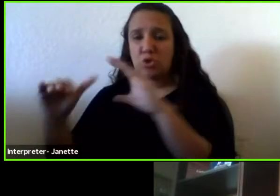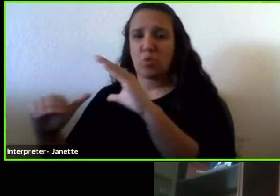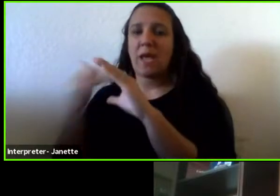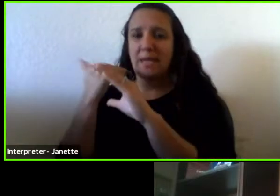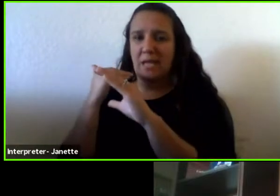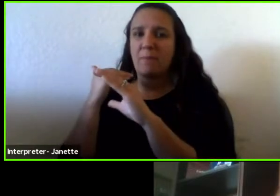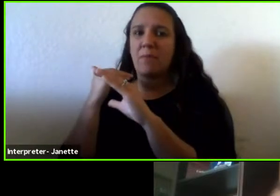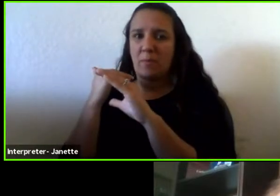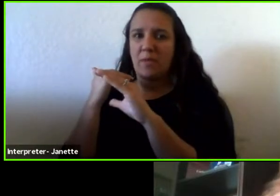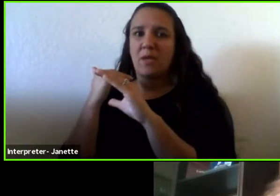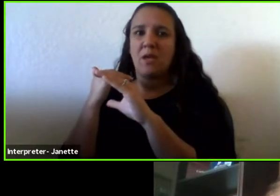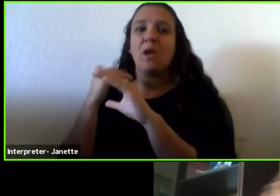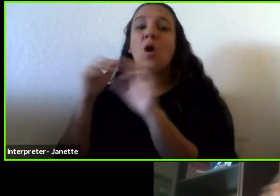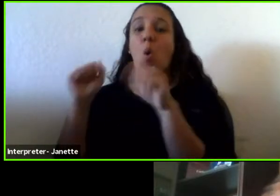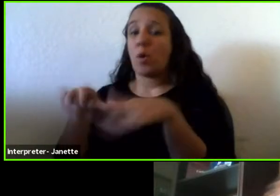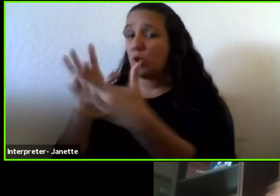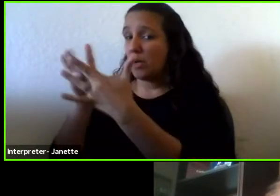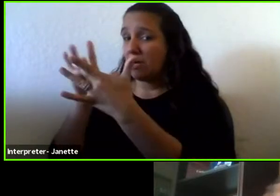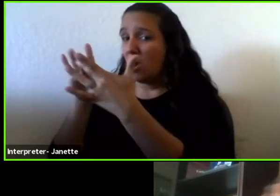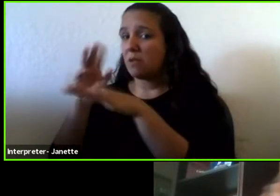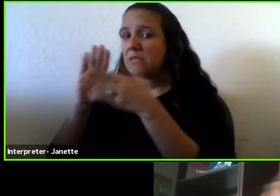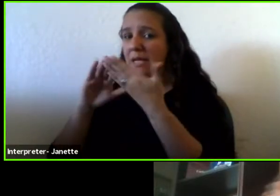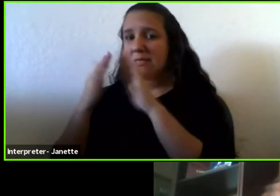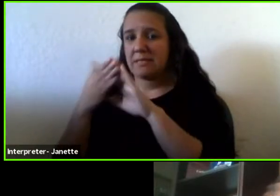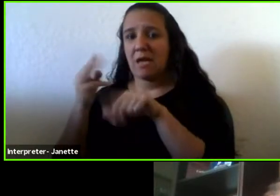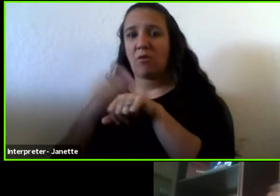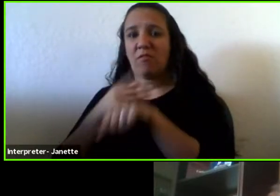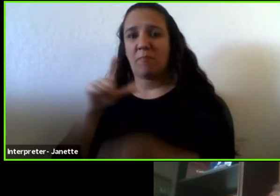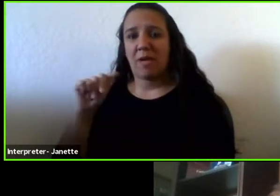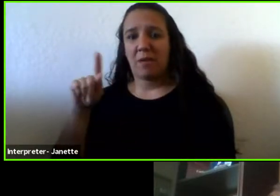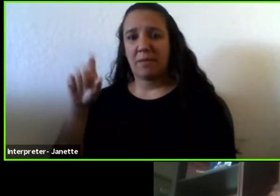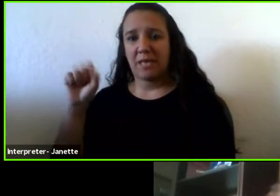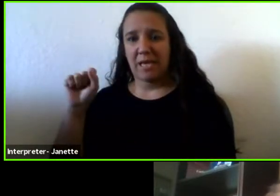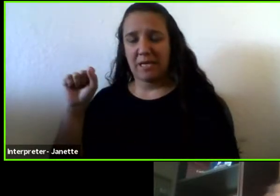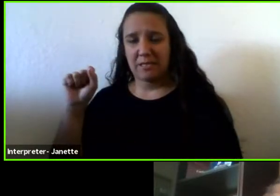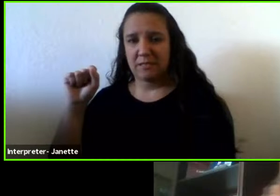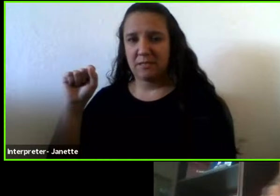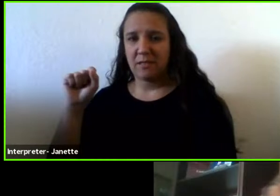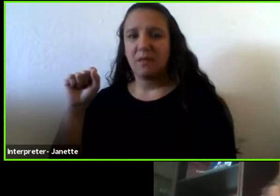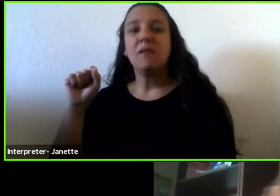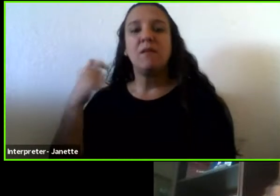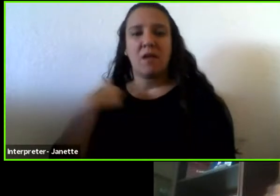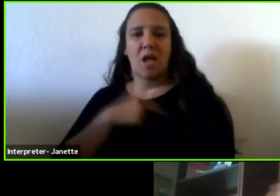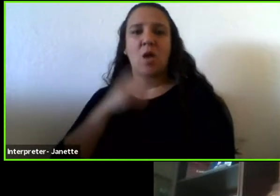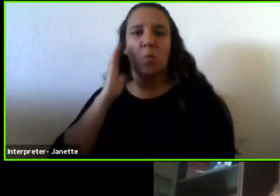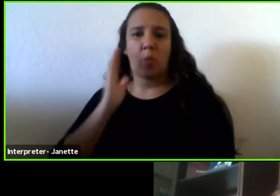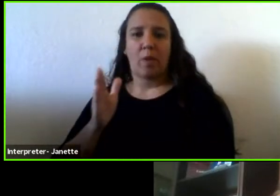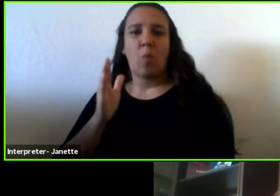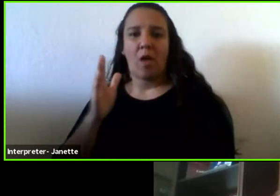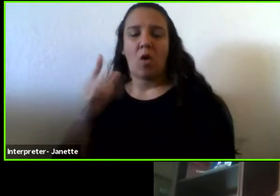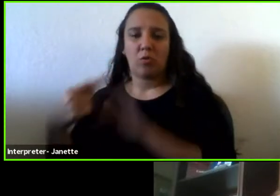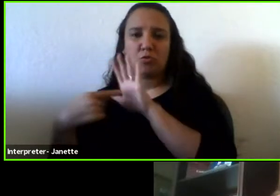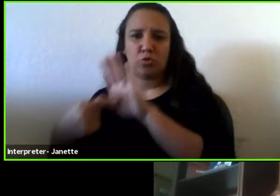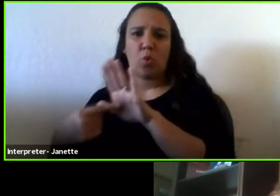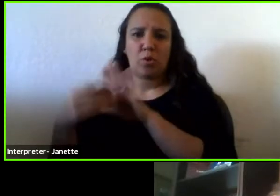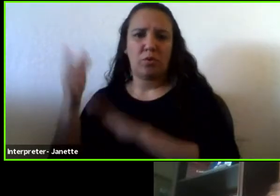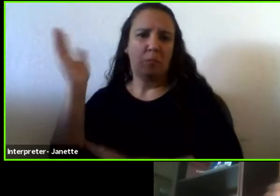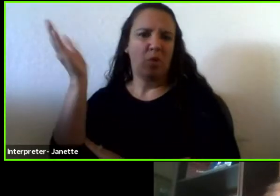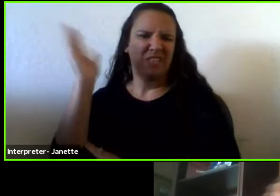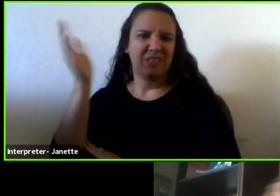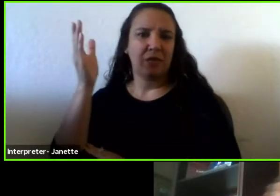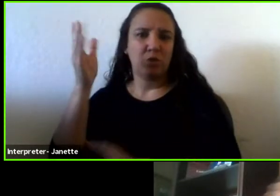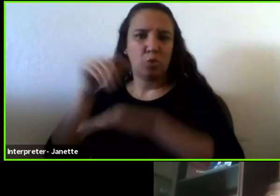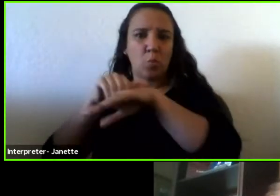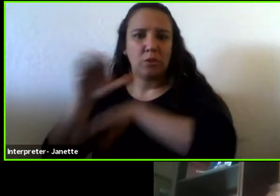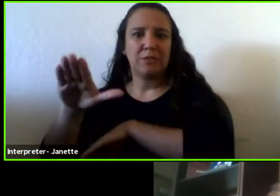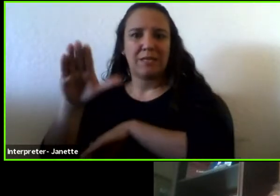You definitely reach out to the town of Miami Lakes. We are going to make the presentation available on their website as